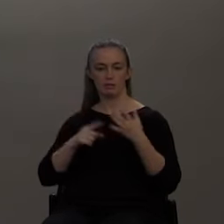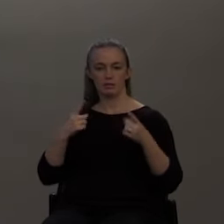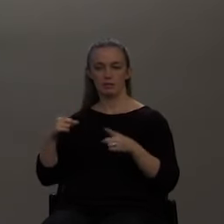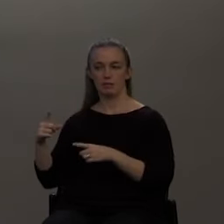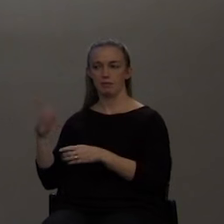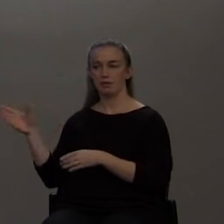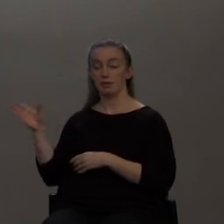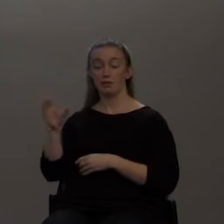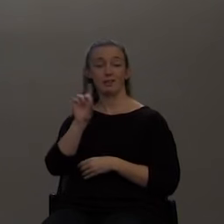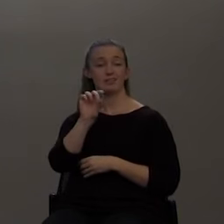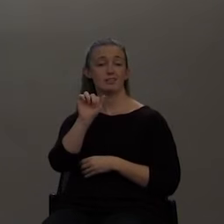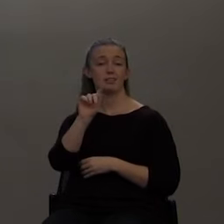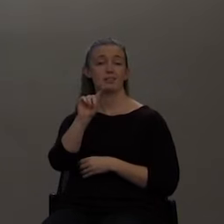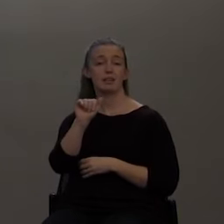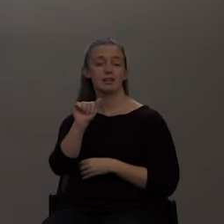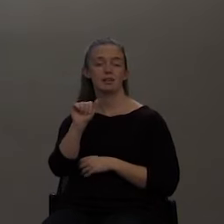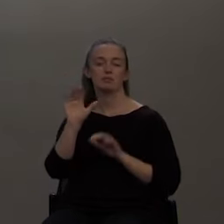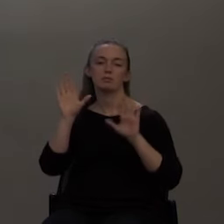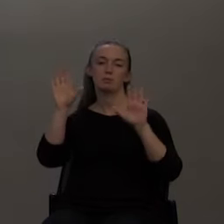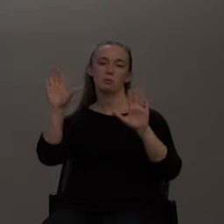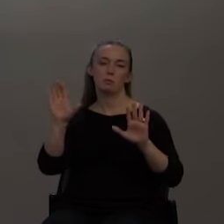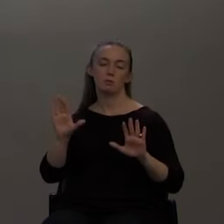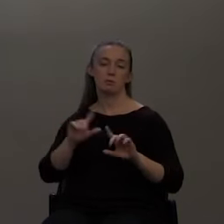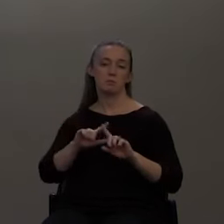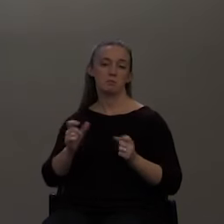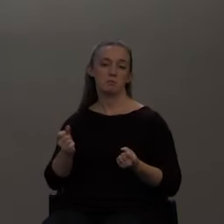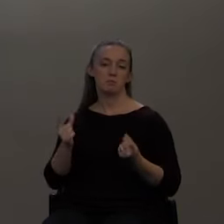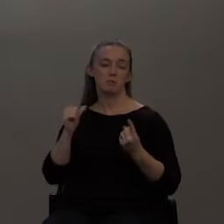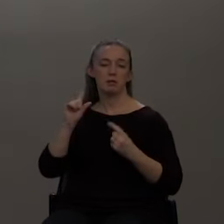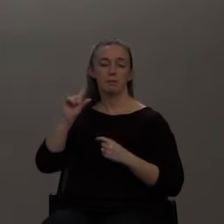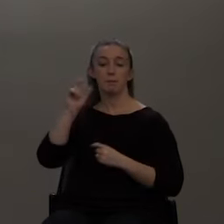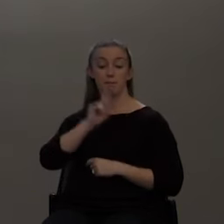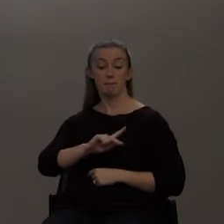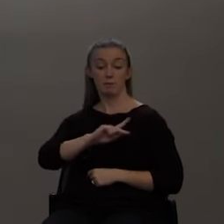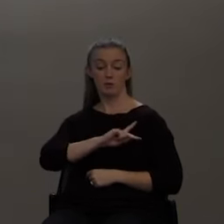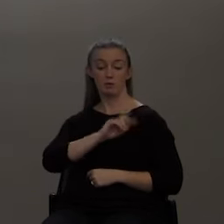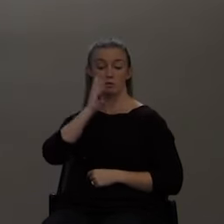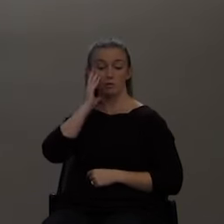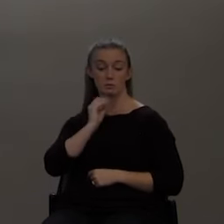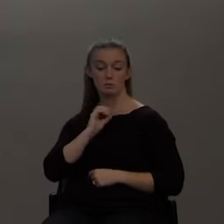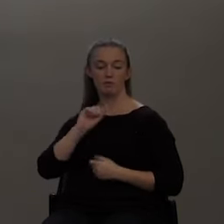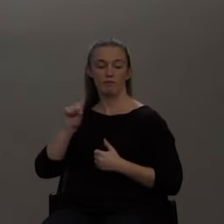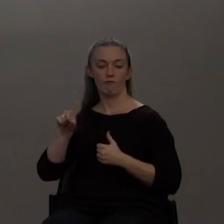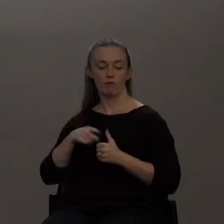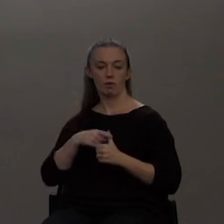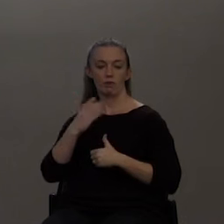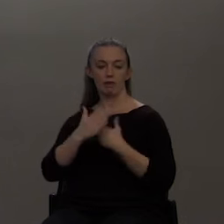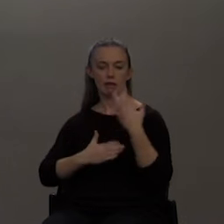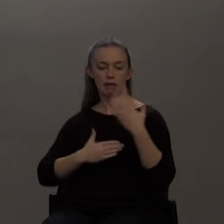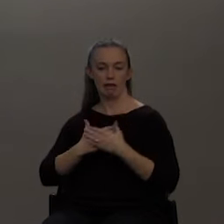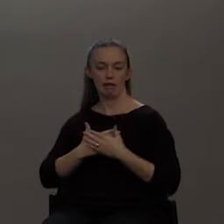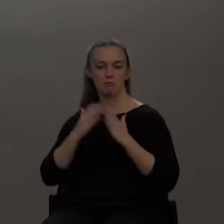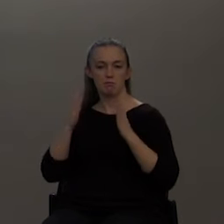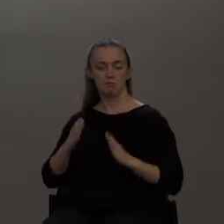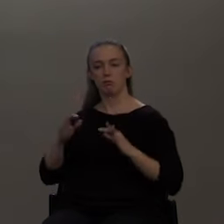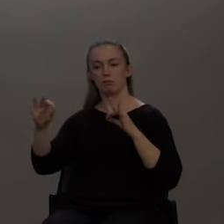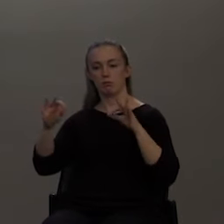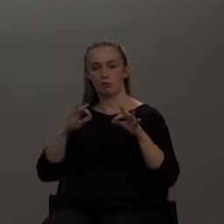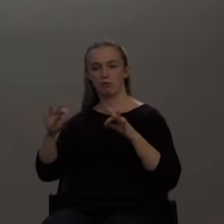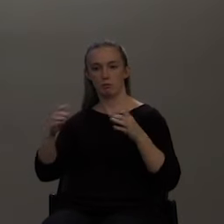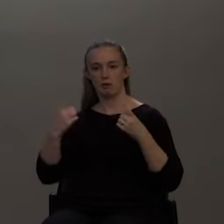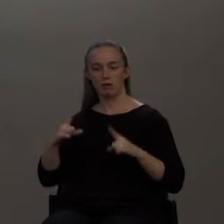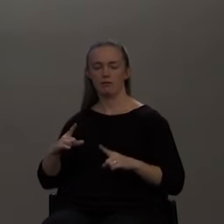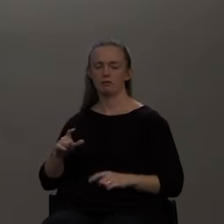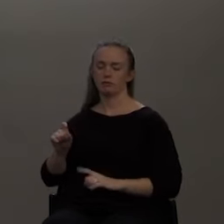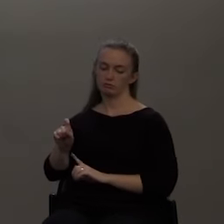wonderful, but personal experience and first-hand accounting is necessary for us to get the full picture of